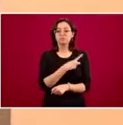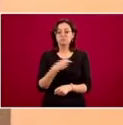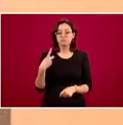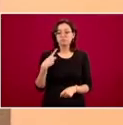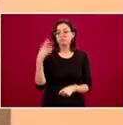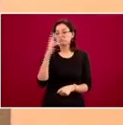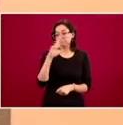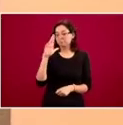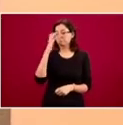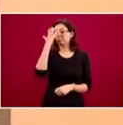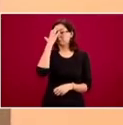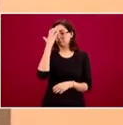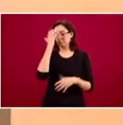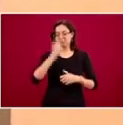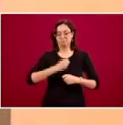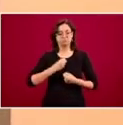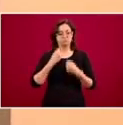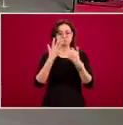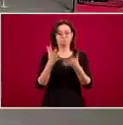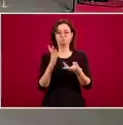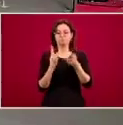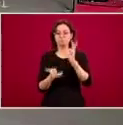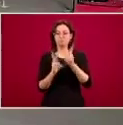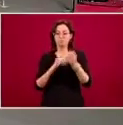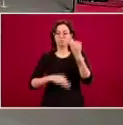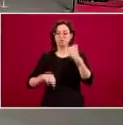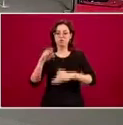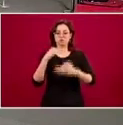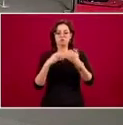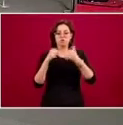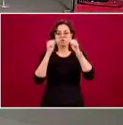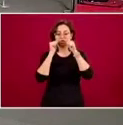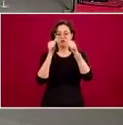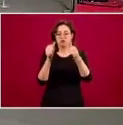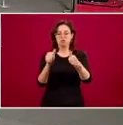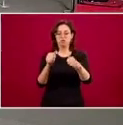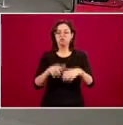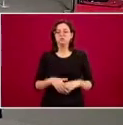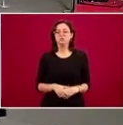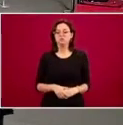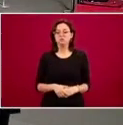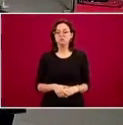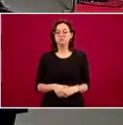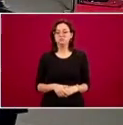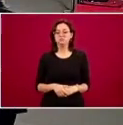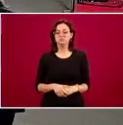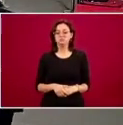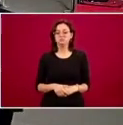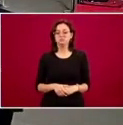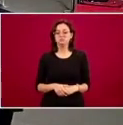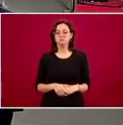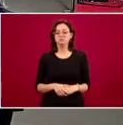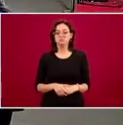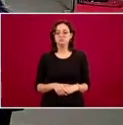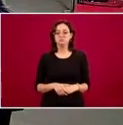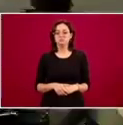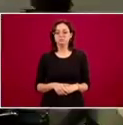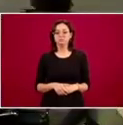stigma. It is time for us to be able to talk openly about these